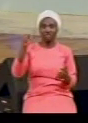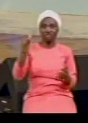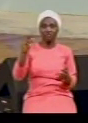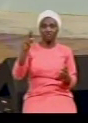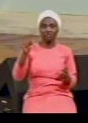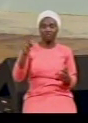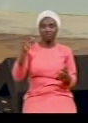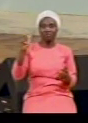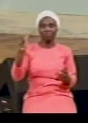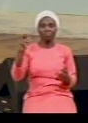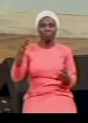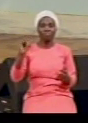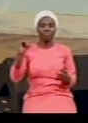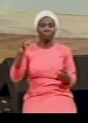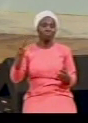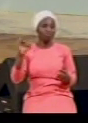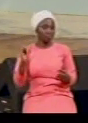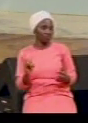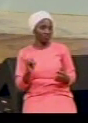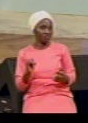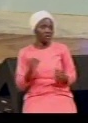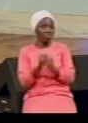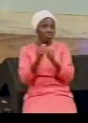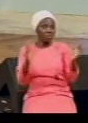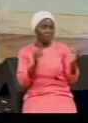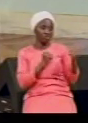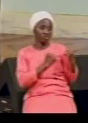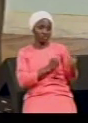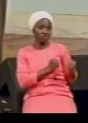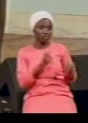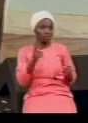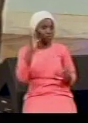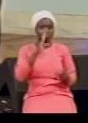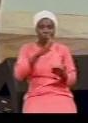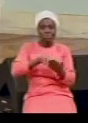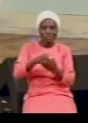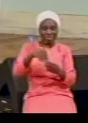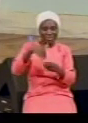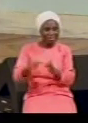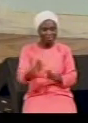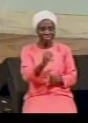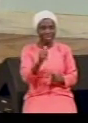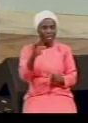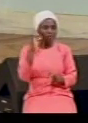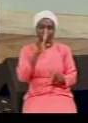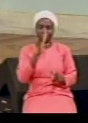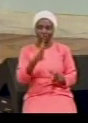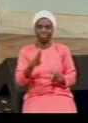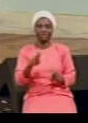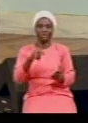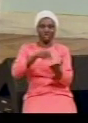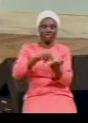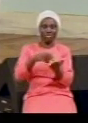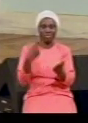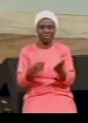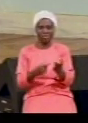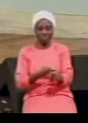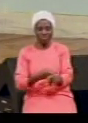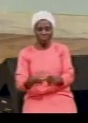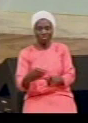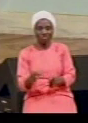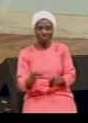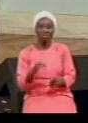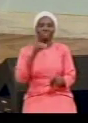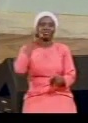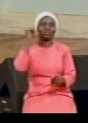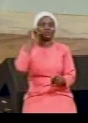in yourself. Without courage, you'll be nursing the wound of yesterday. Without